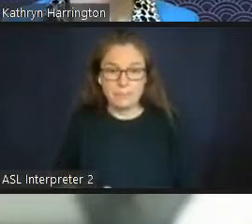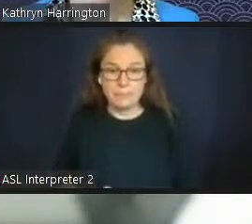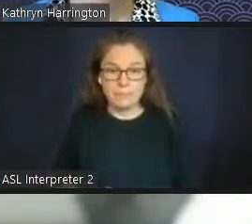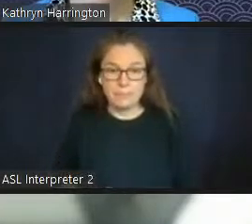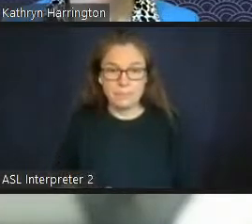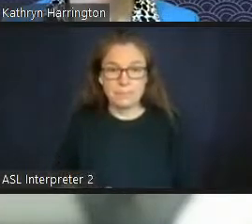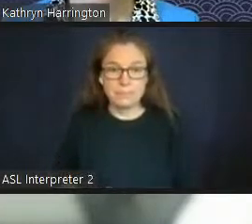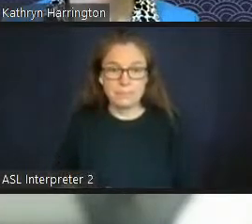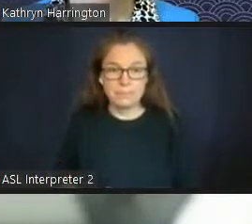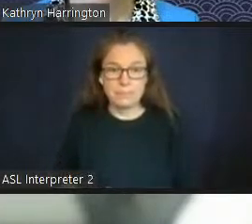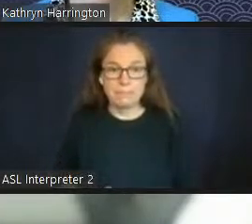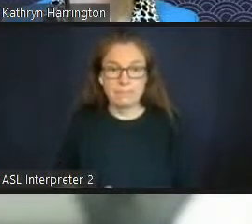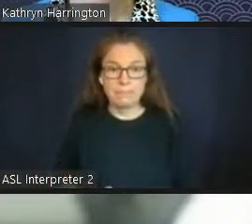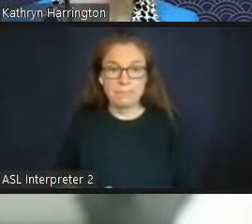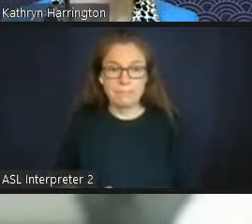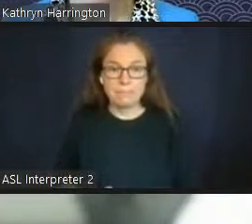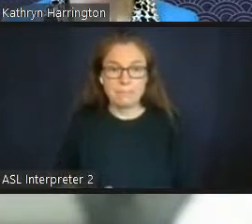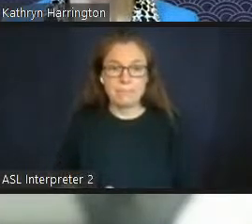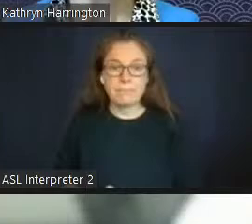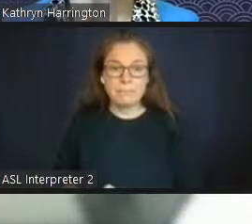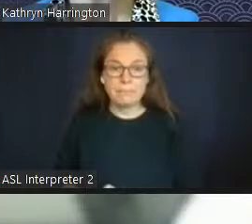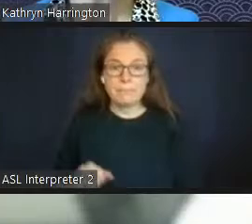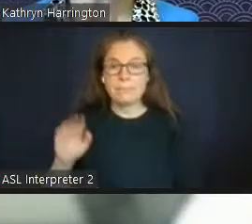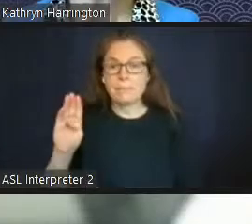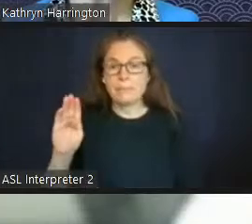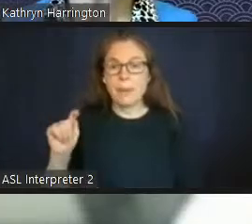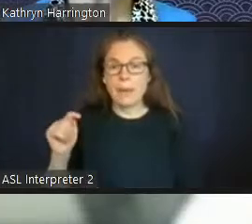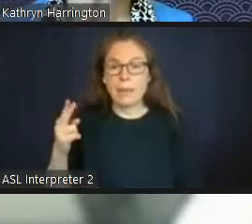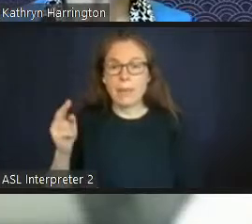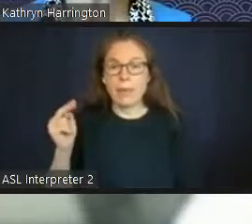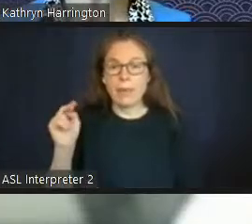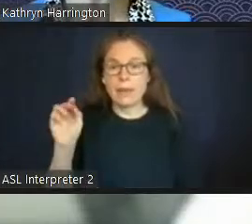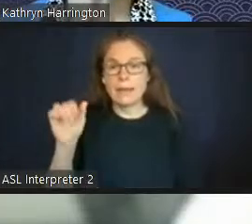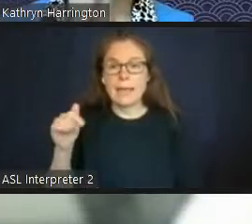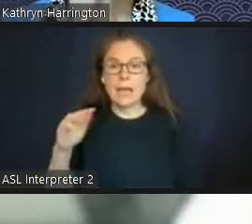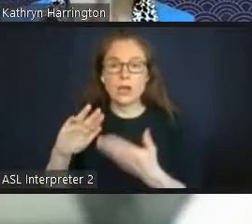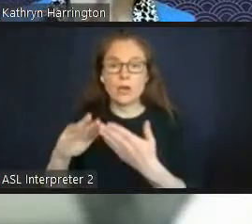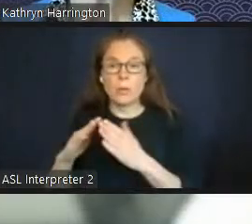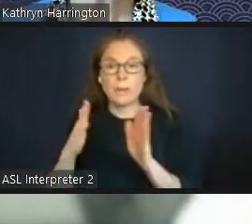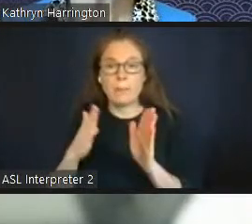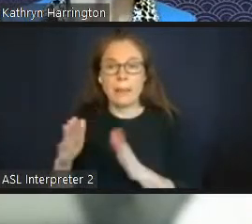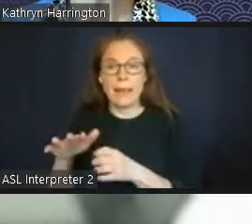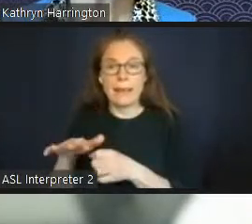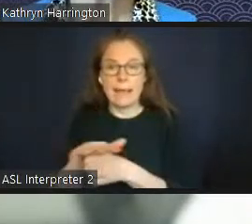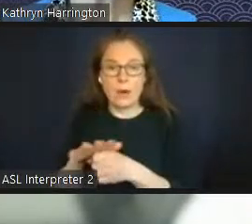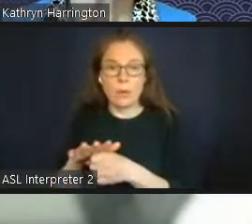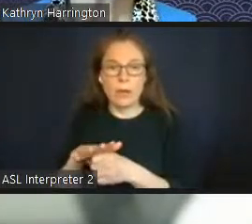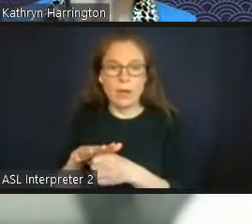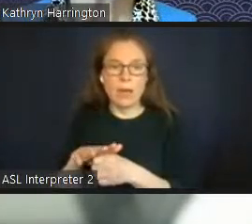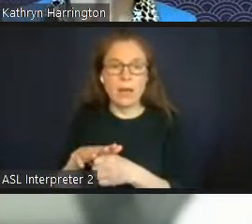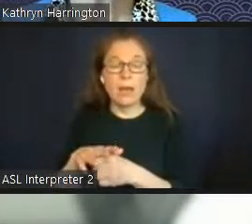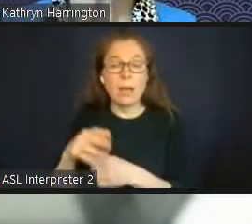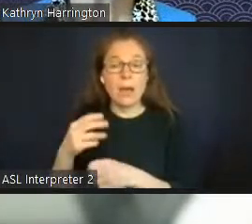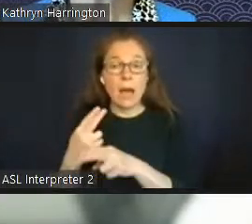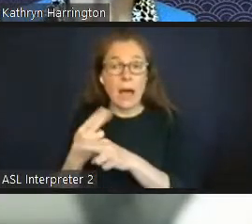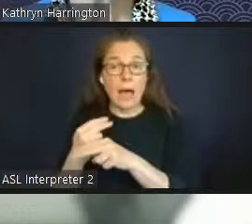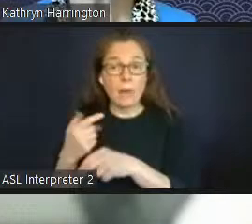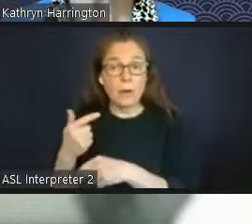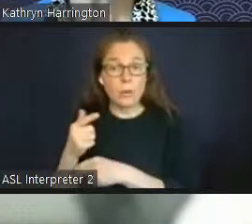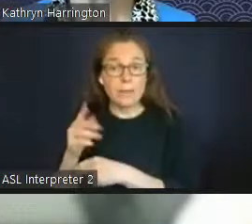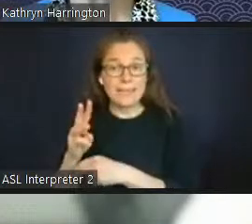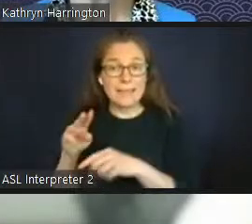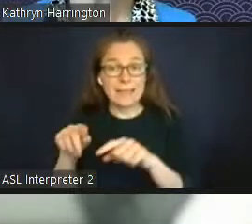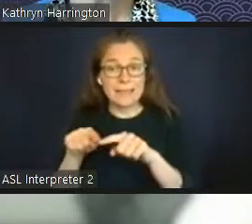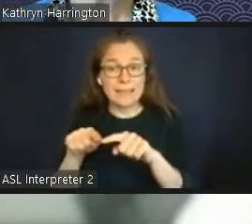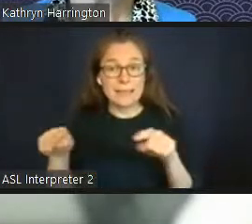you'll see what we call the Bethany Community Plan area. It's located north of Highway 26. It's an urban unincorporated